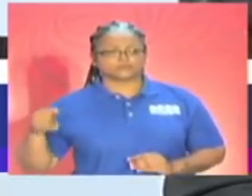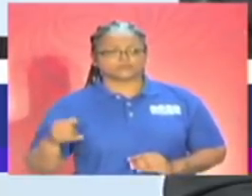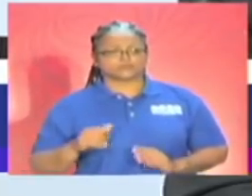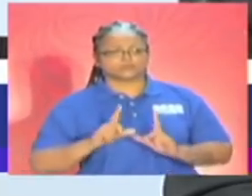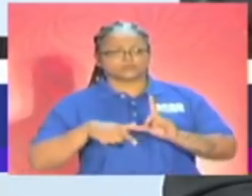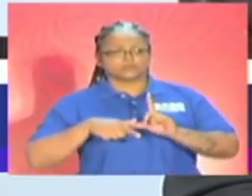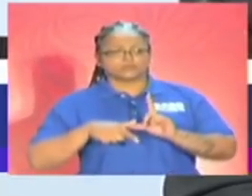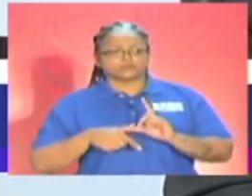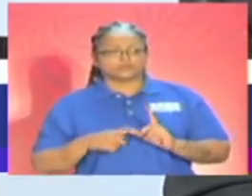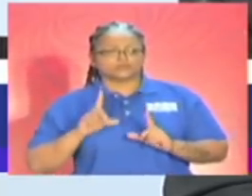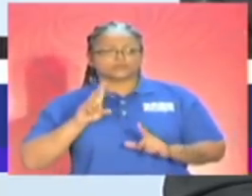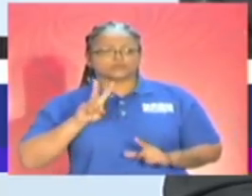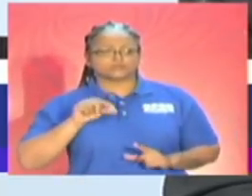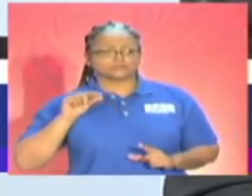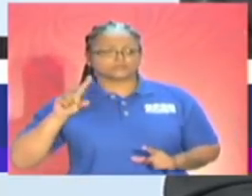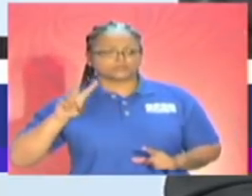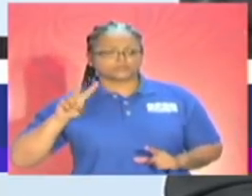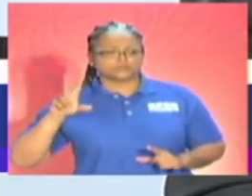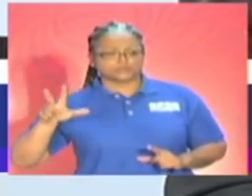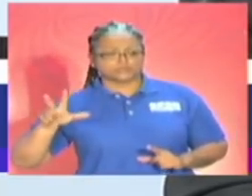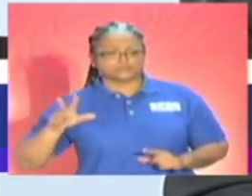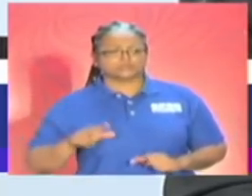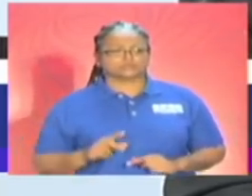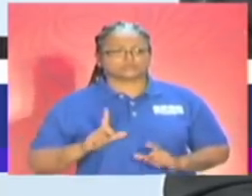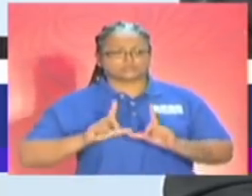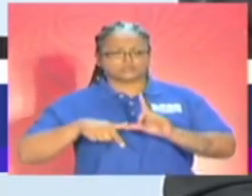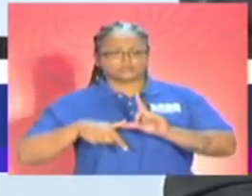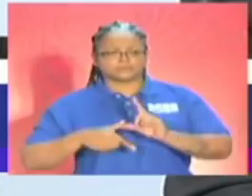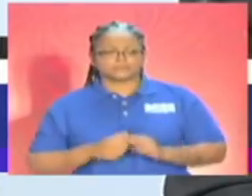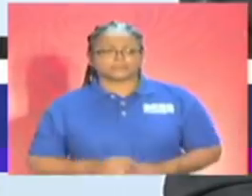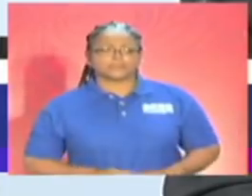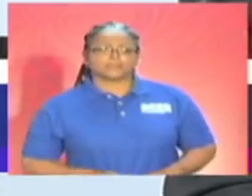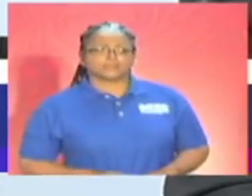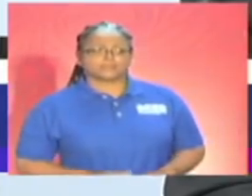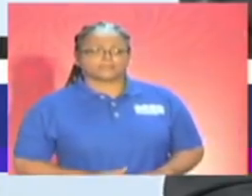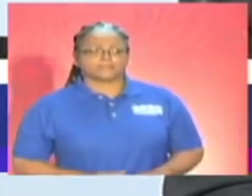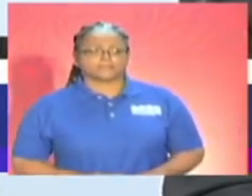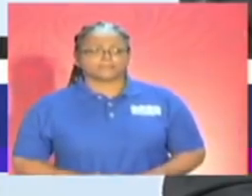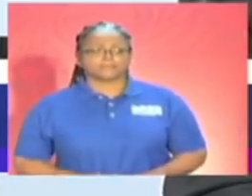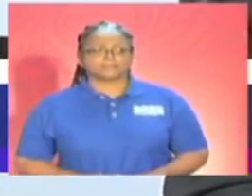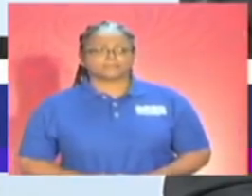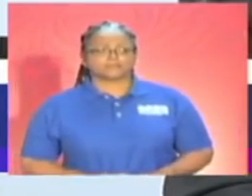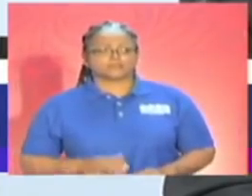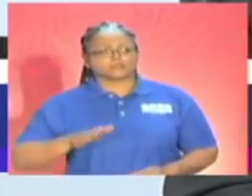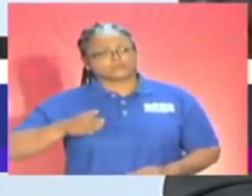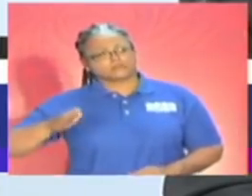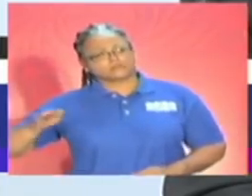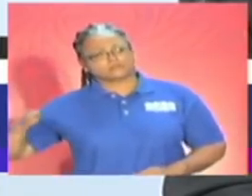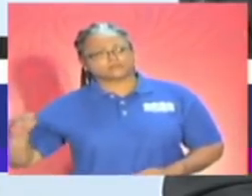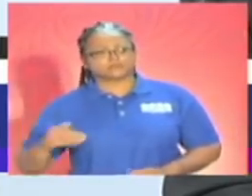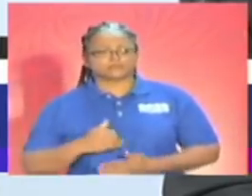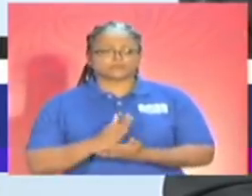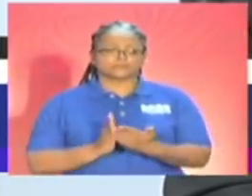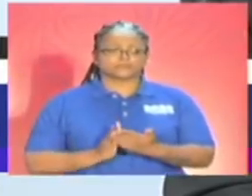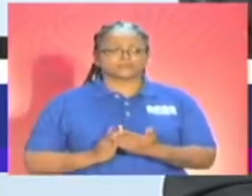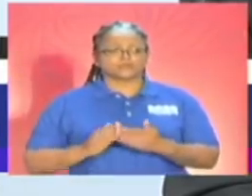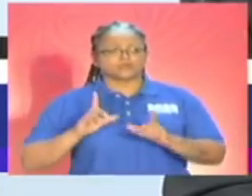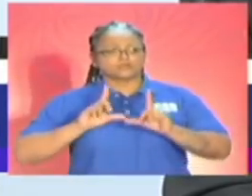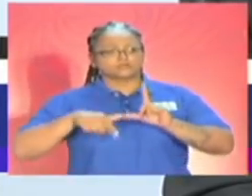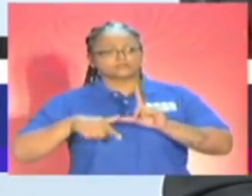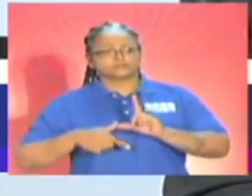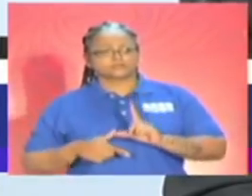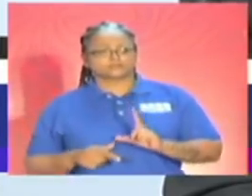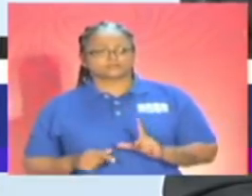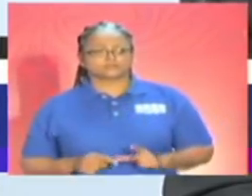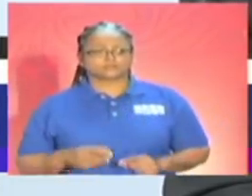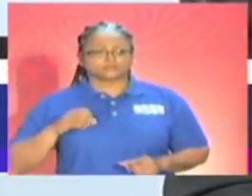2023. The AstraZeneca, which came in different batches, if you remember, from COVAX, some of them expire at the end of October, some of them expire at the